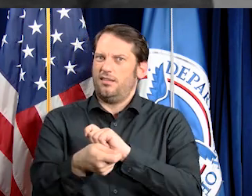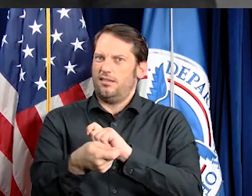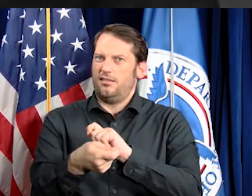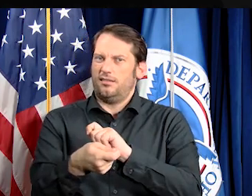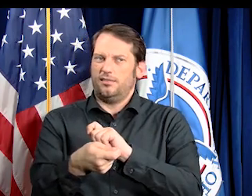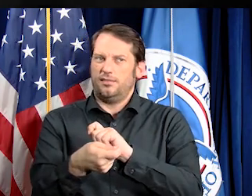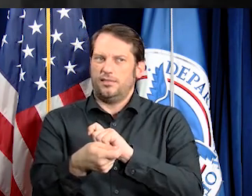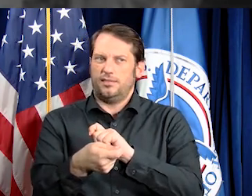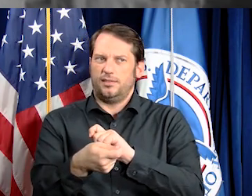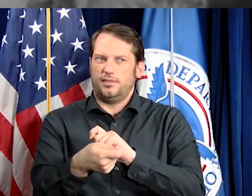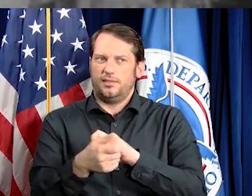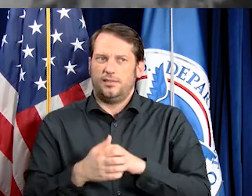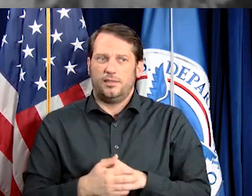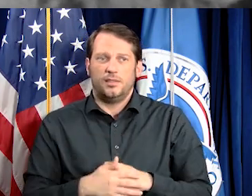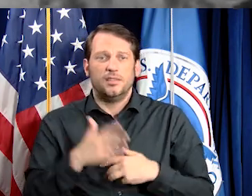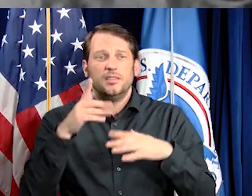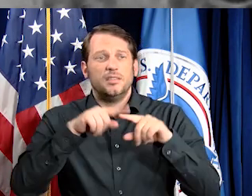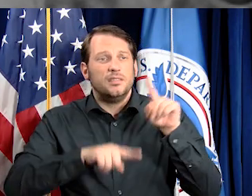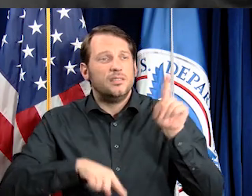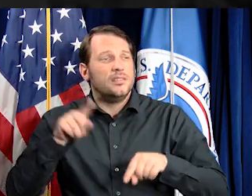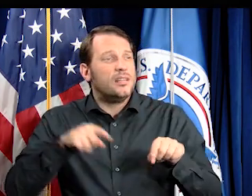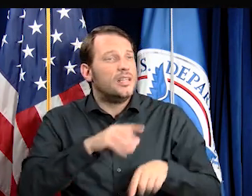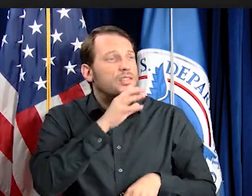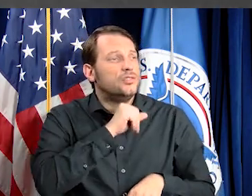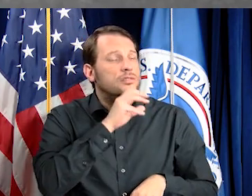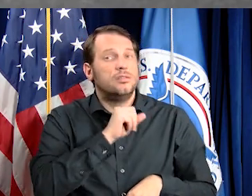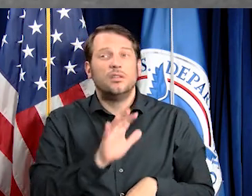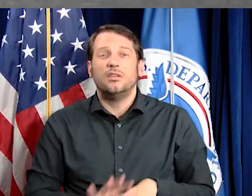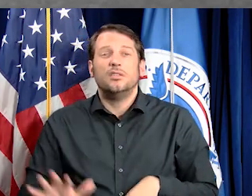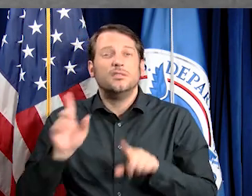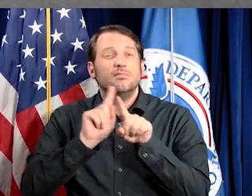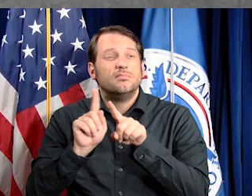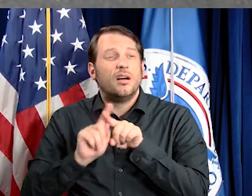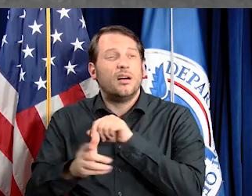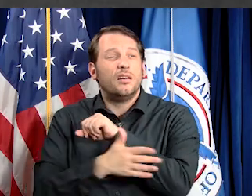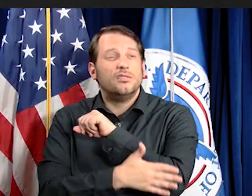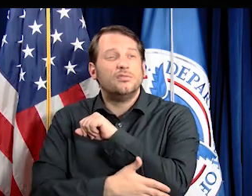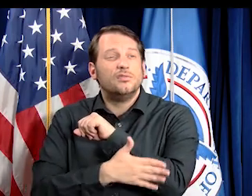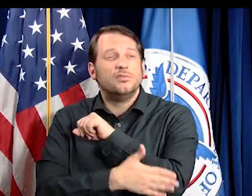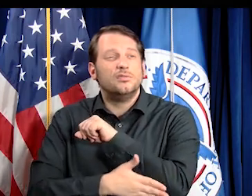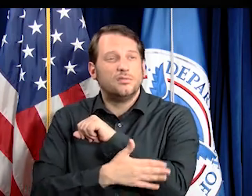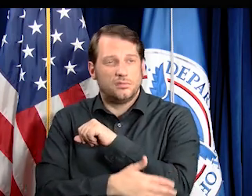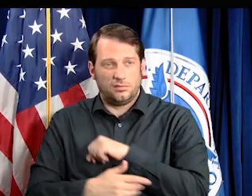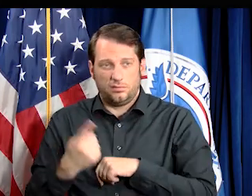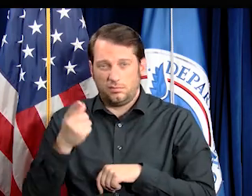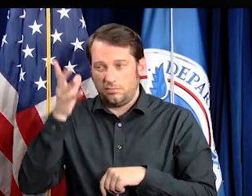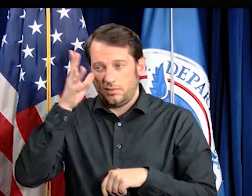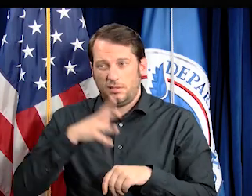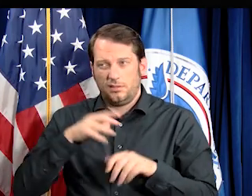Across the ages and in every nation, one man can achieve great things.